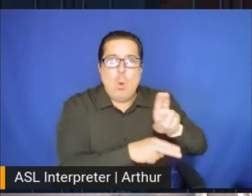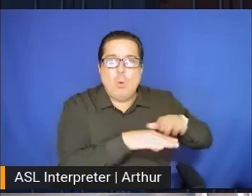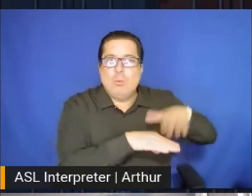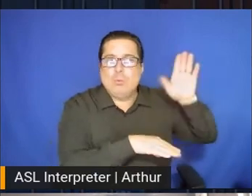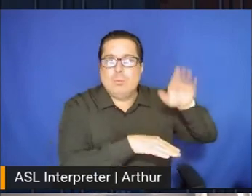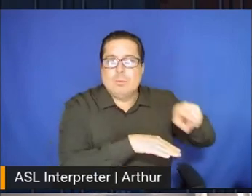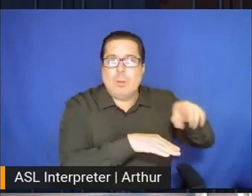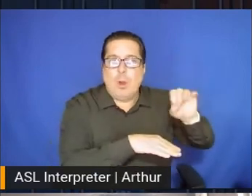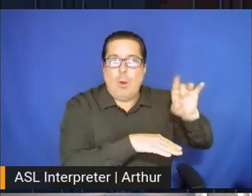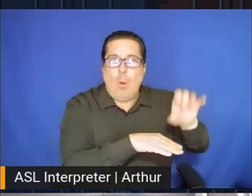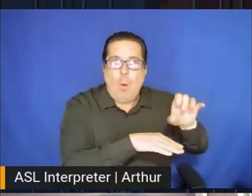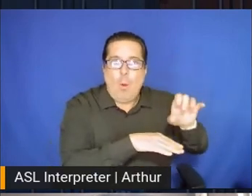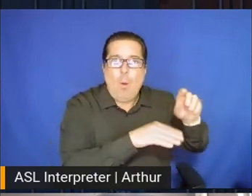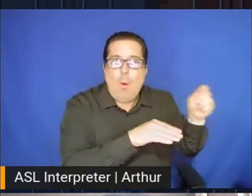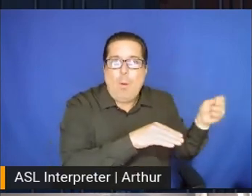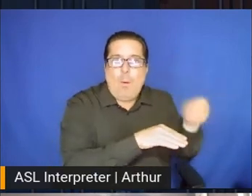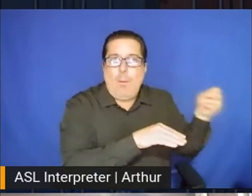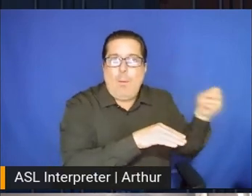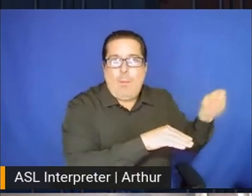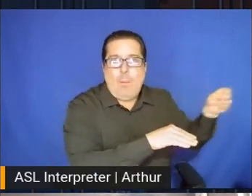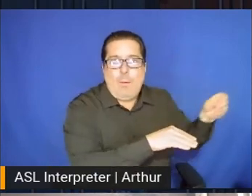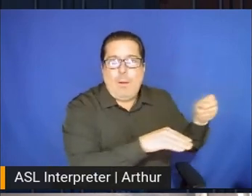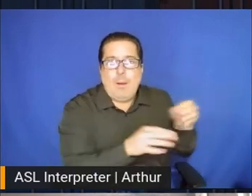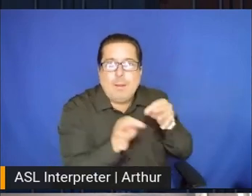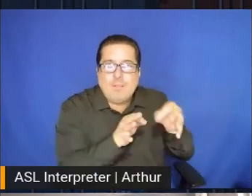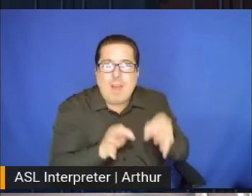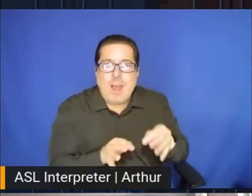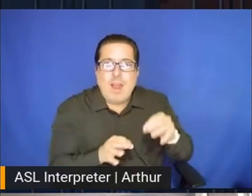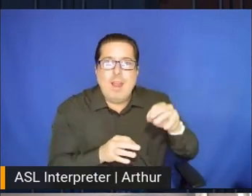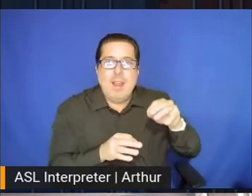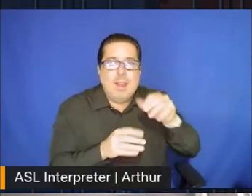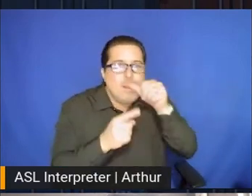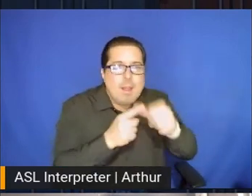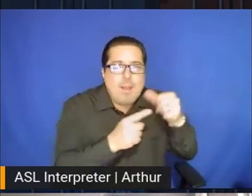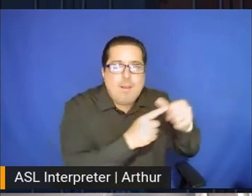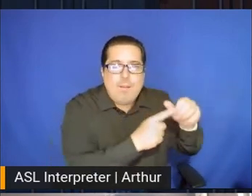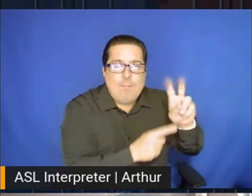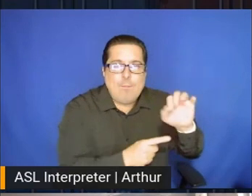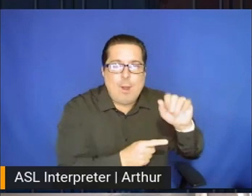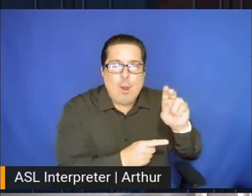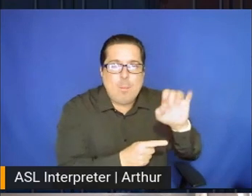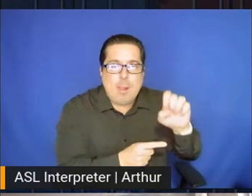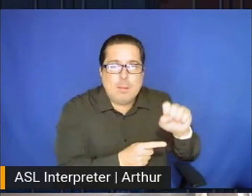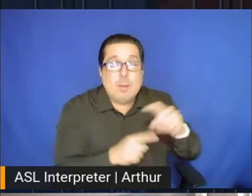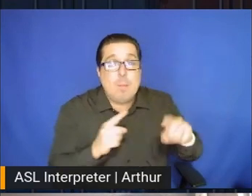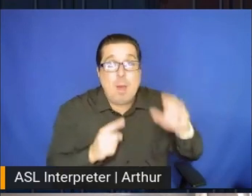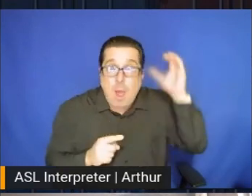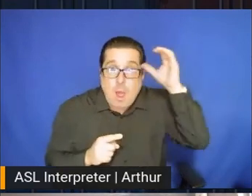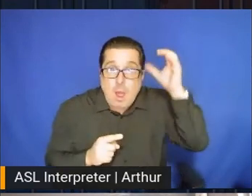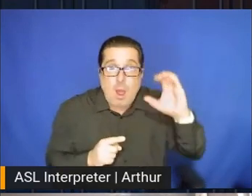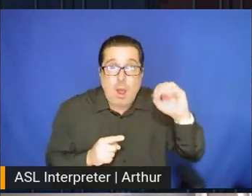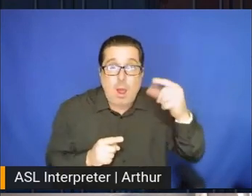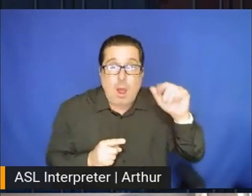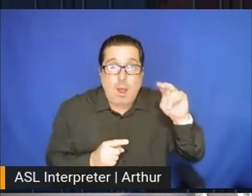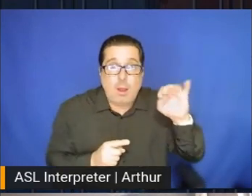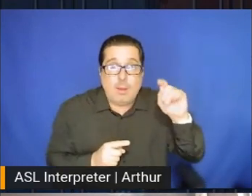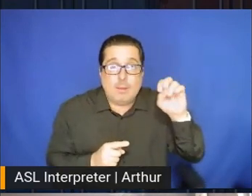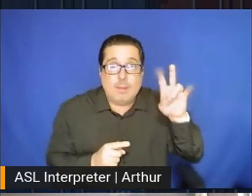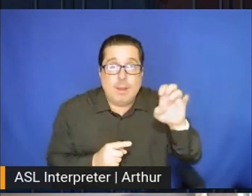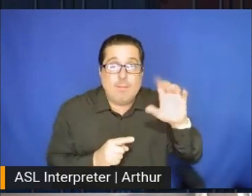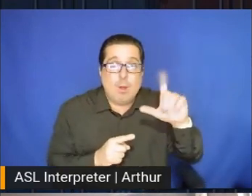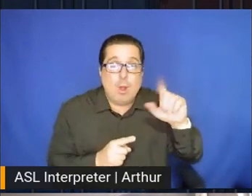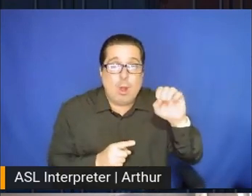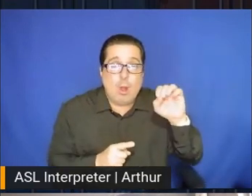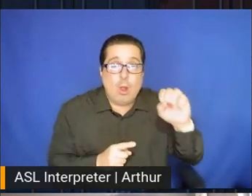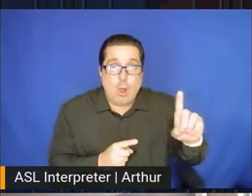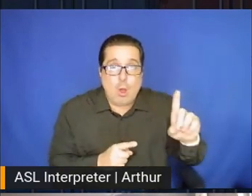code and defining variables, but as kind of from a cognitive load perspective, you still need to be